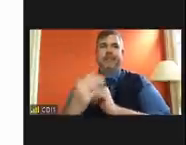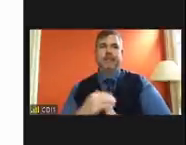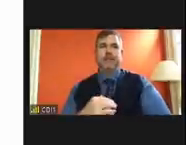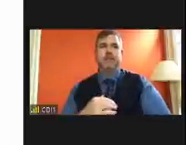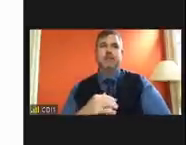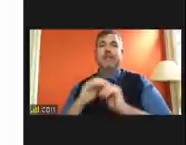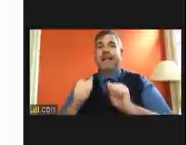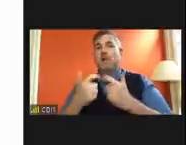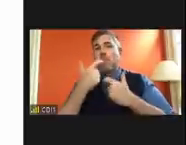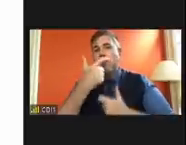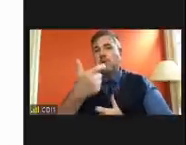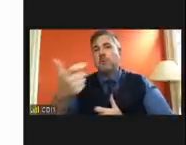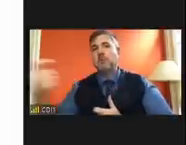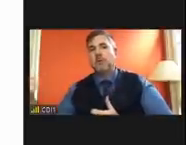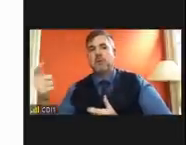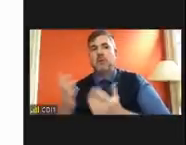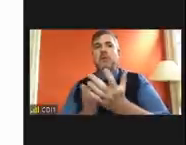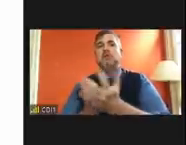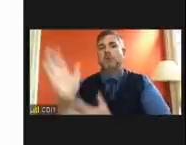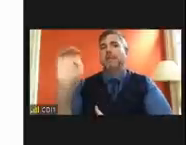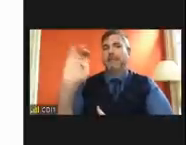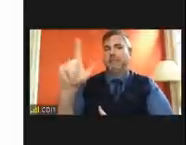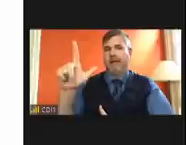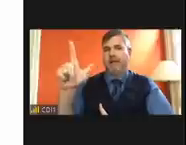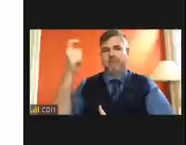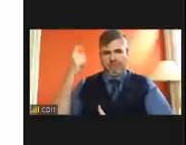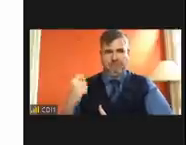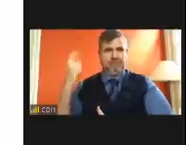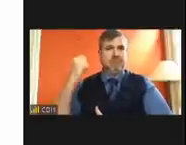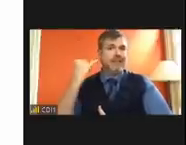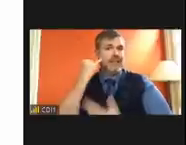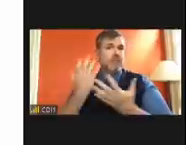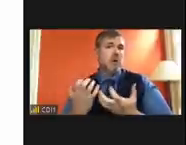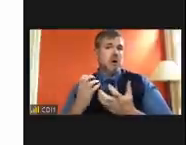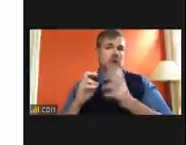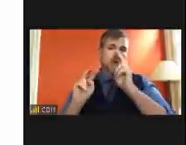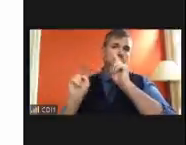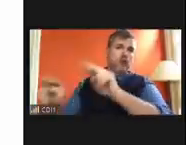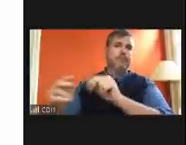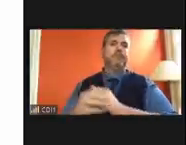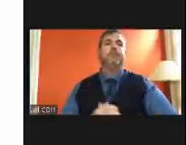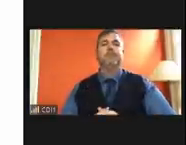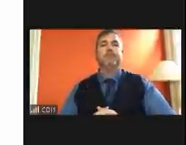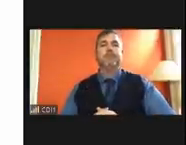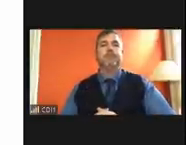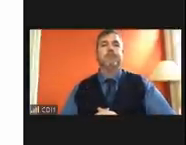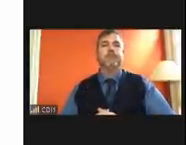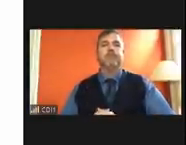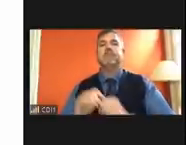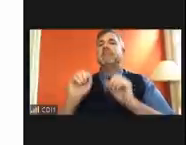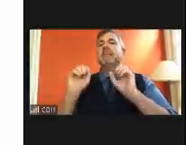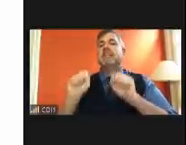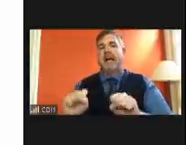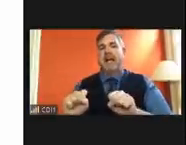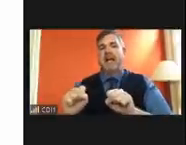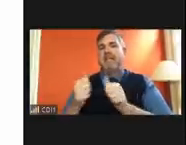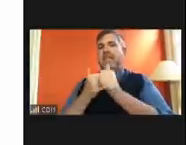your email, if you sign up for those every day. And then obviously, following us on social media, Facebook, Twitter, and